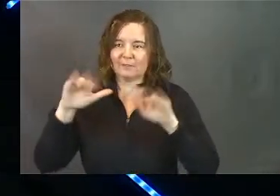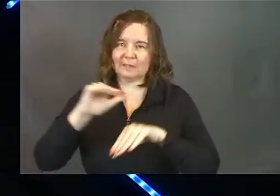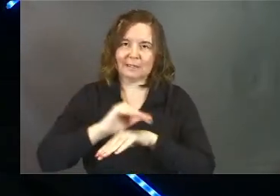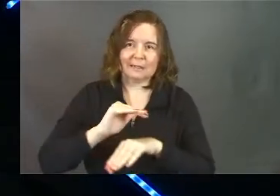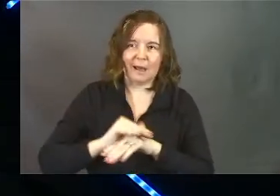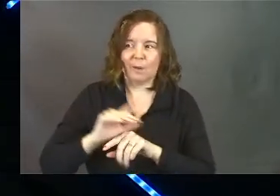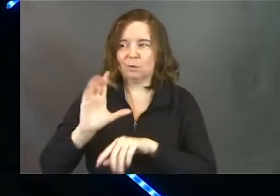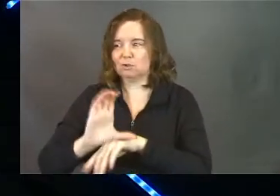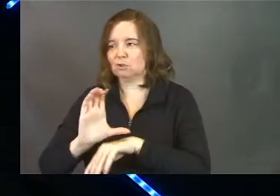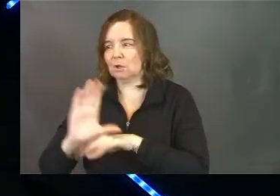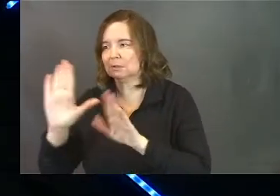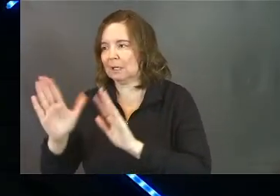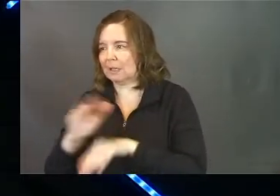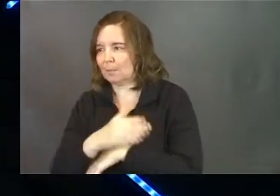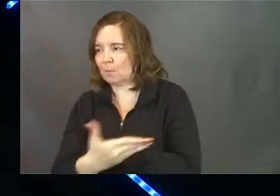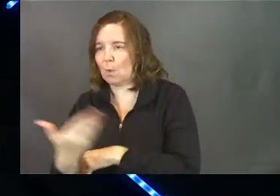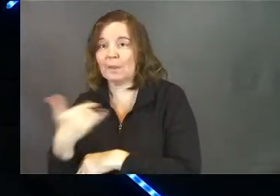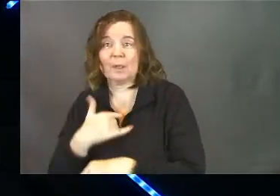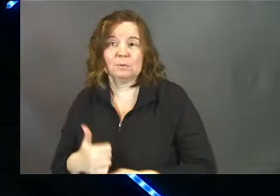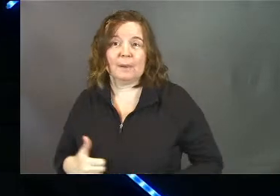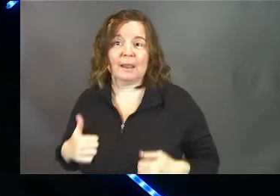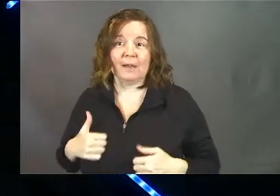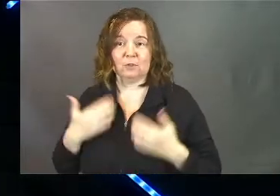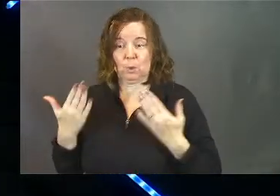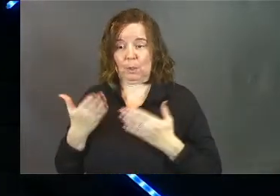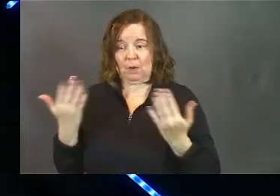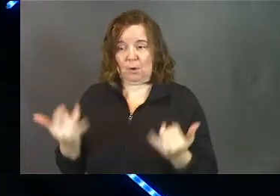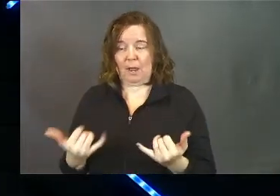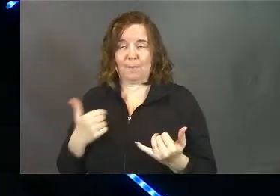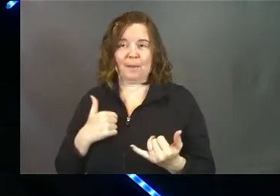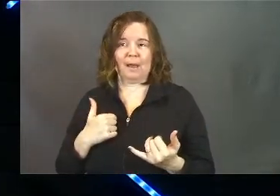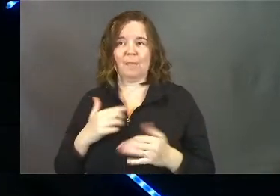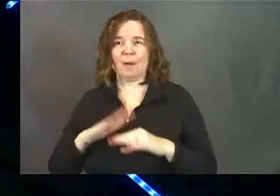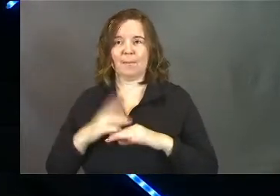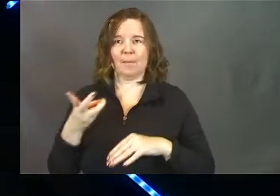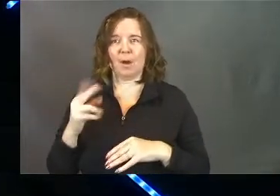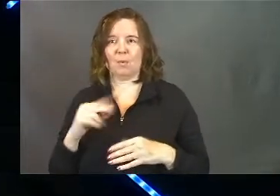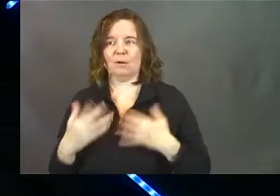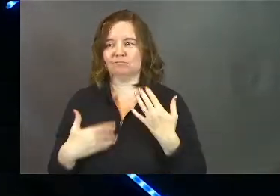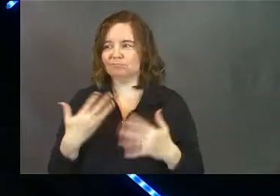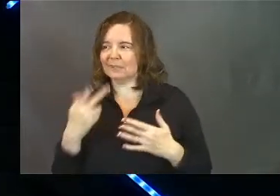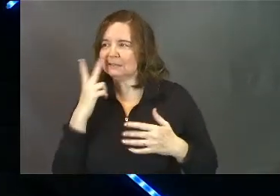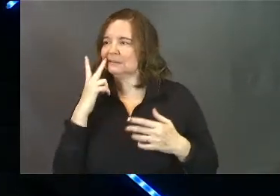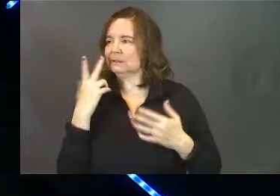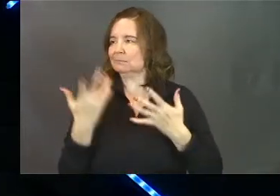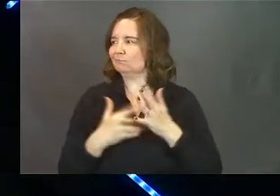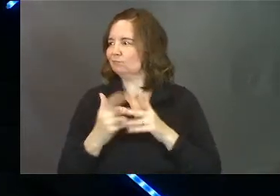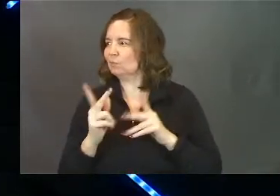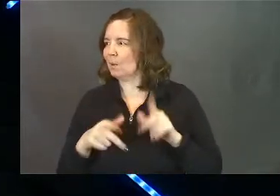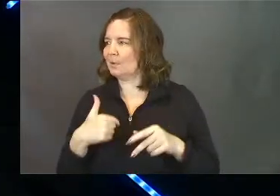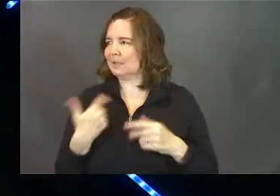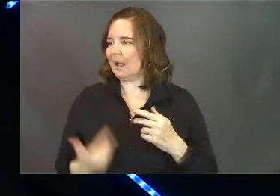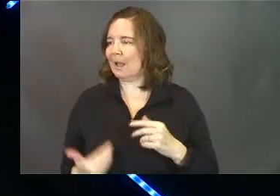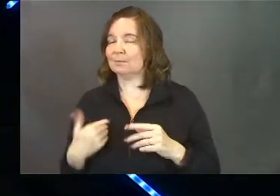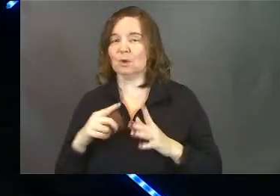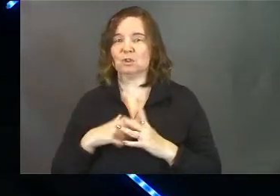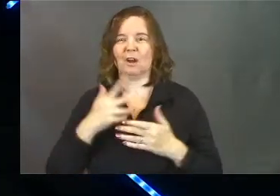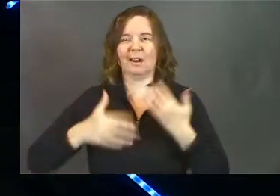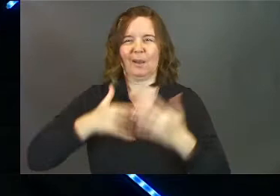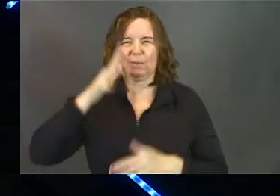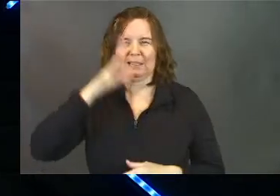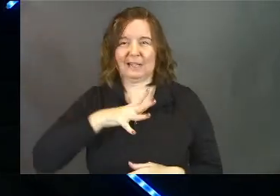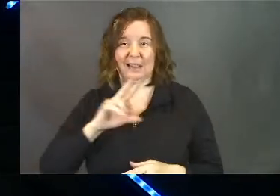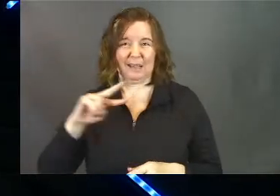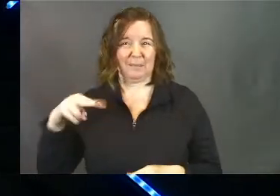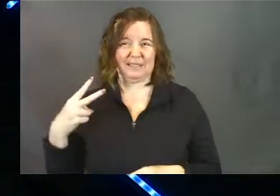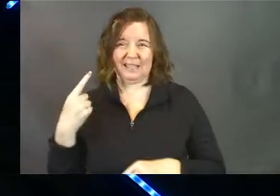Sunday morning, and, like, that was my life. And so here I am, and kind of, you know, I'm on my own, and let's see what kind of person I am. And started hanging out with these guys. It's